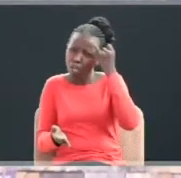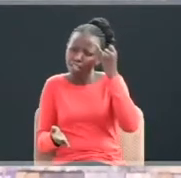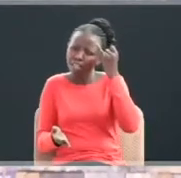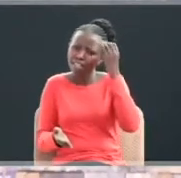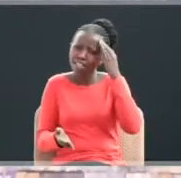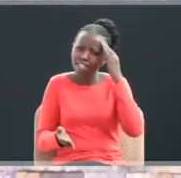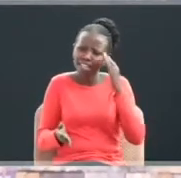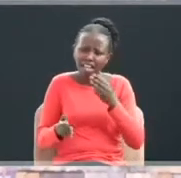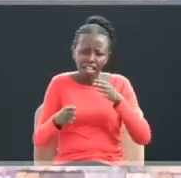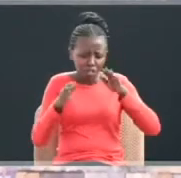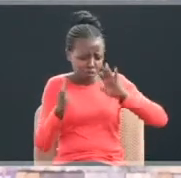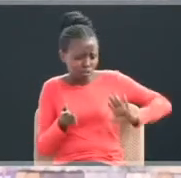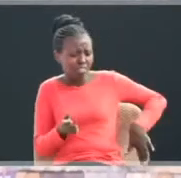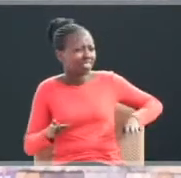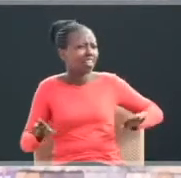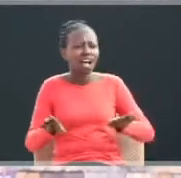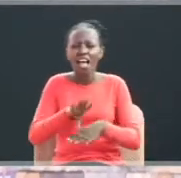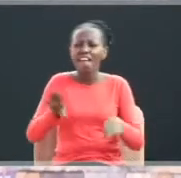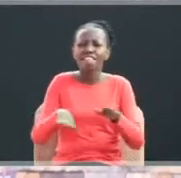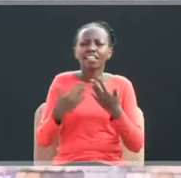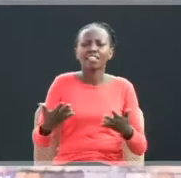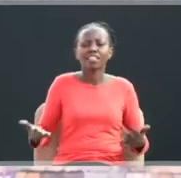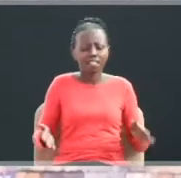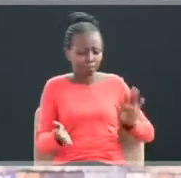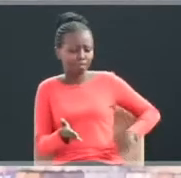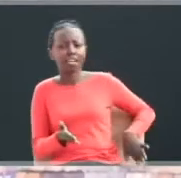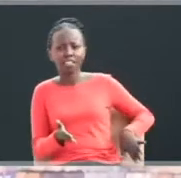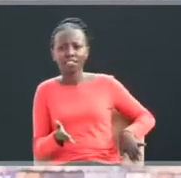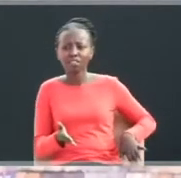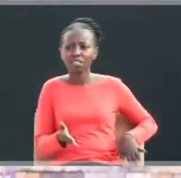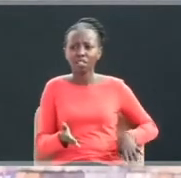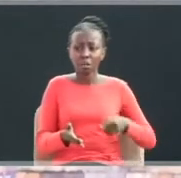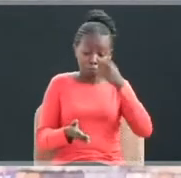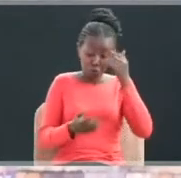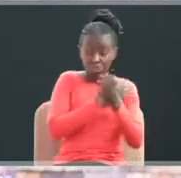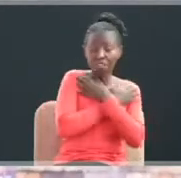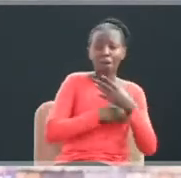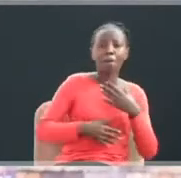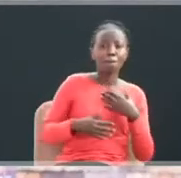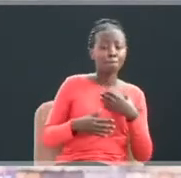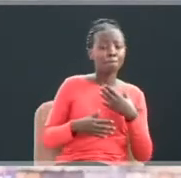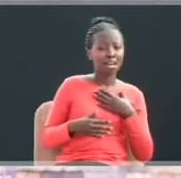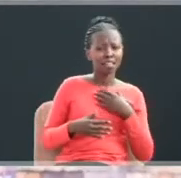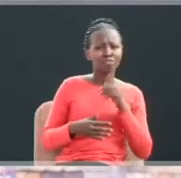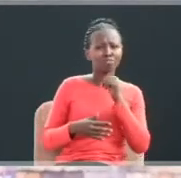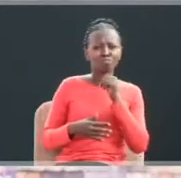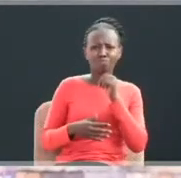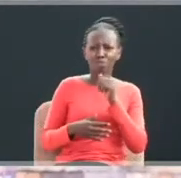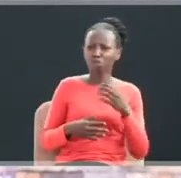everything behind, because he was not a poor man. Leaving everything behind, and yet we struggle with it. We struggle with these things